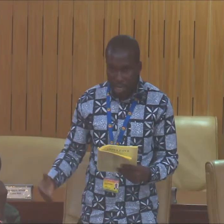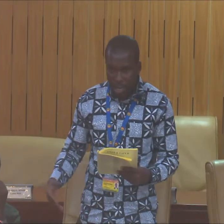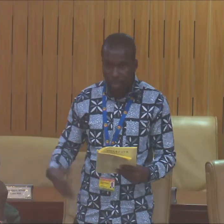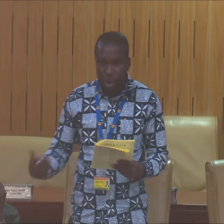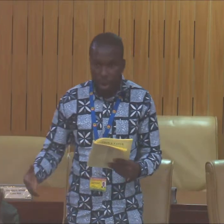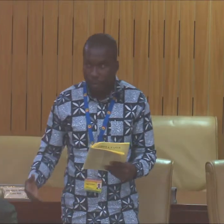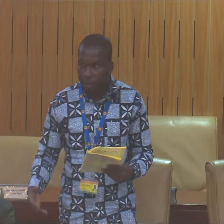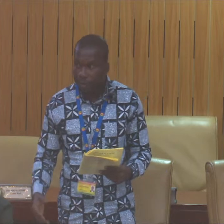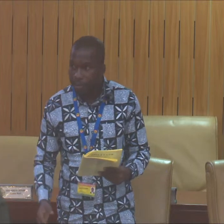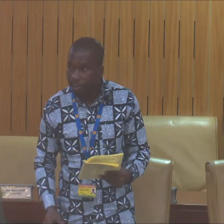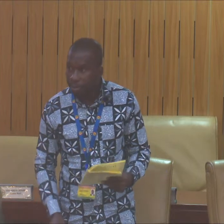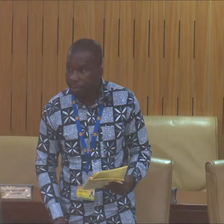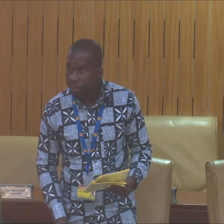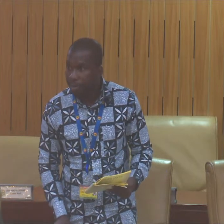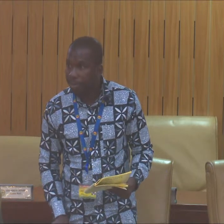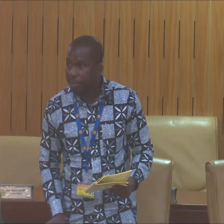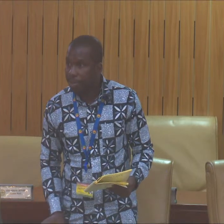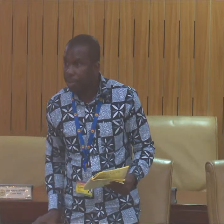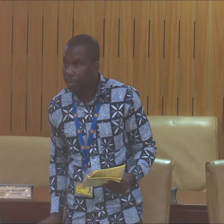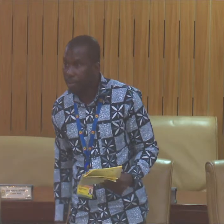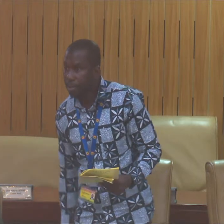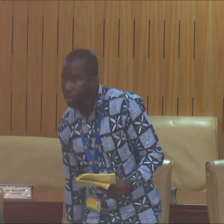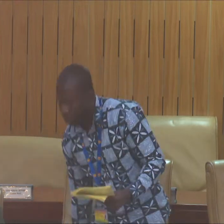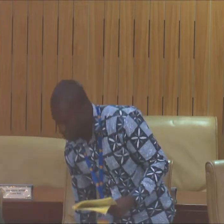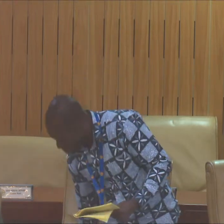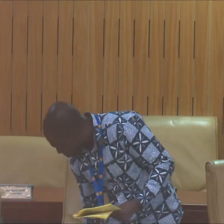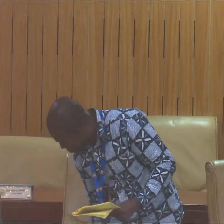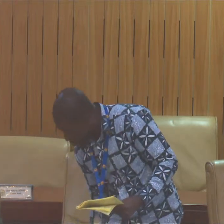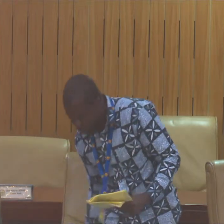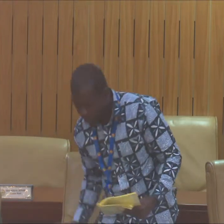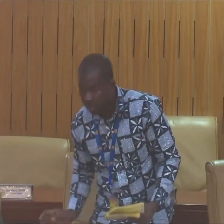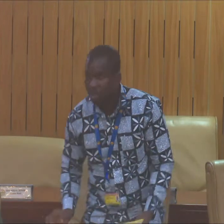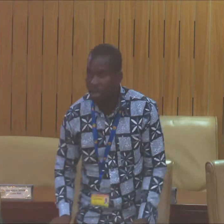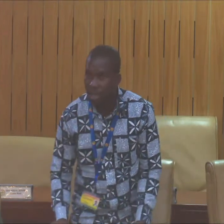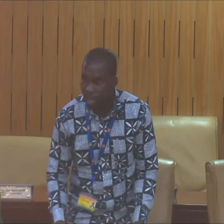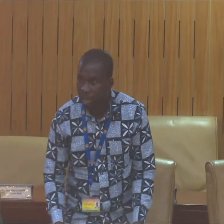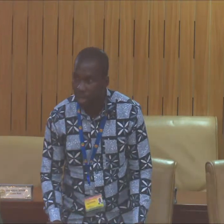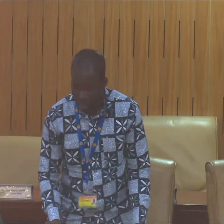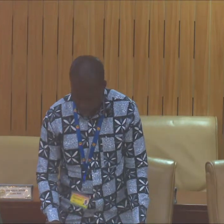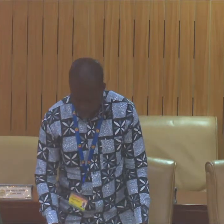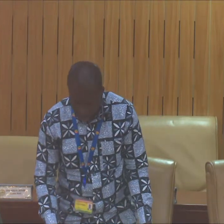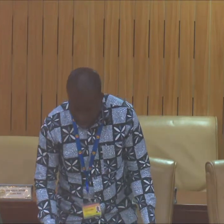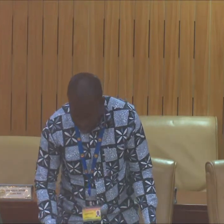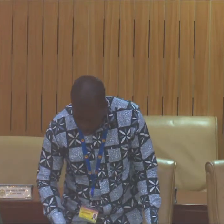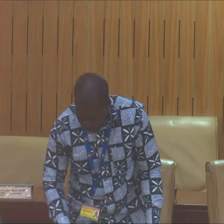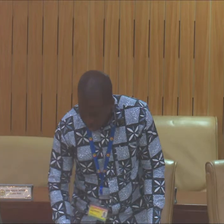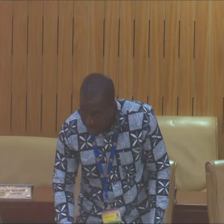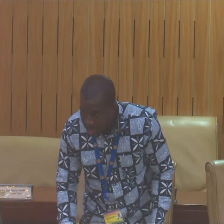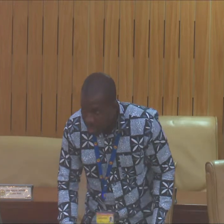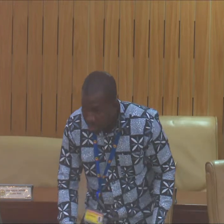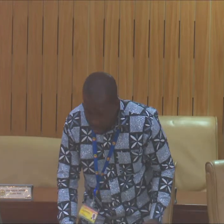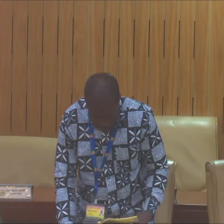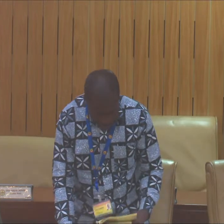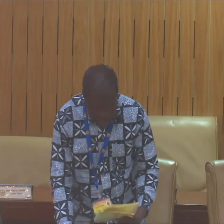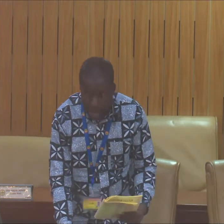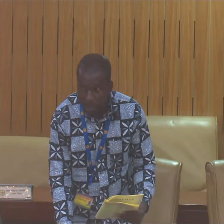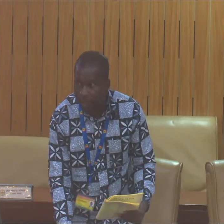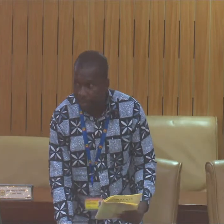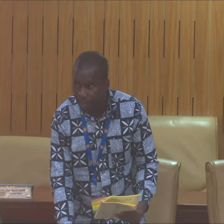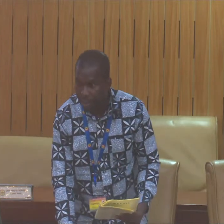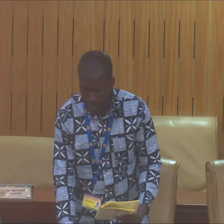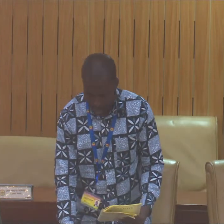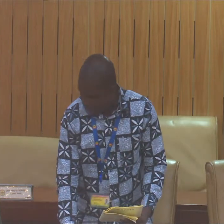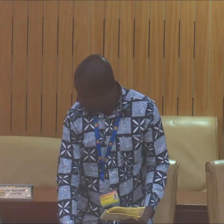progress? Honorable Member for German, can you turn off your phone? It is. Yes. Thank you, turn it Mr. off and Speaker.